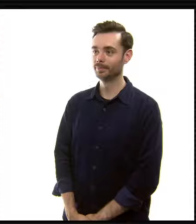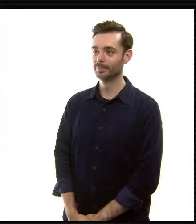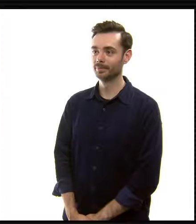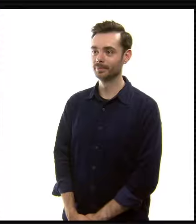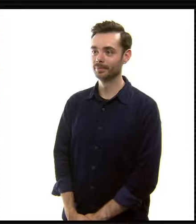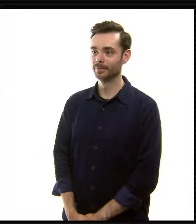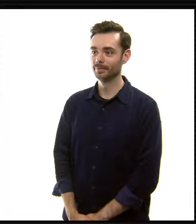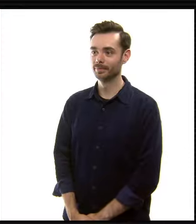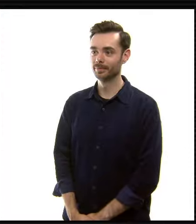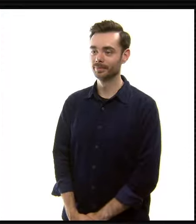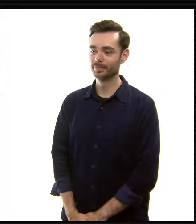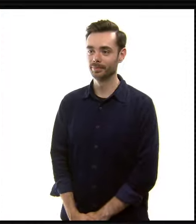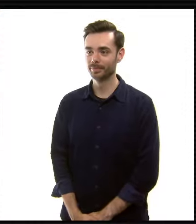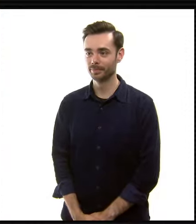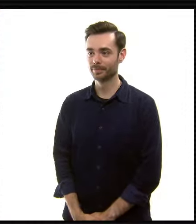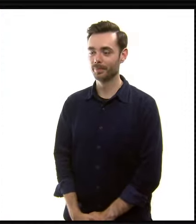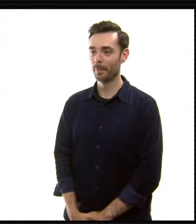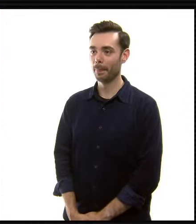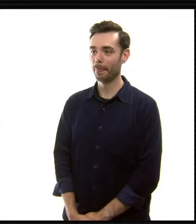That's the last one. Let's go.